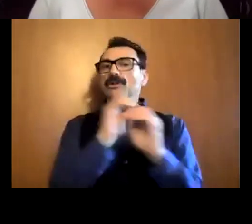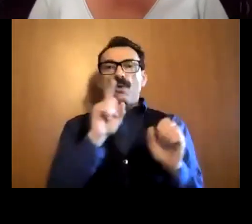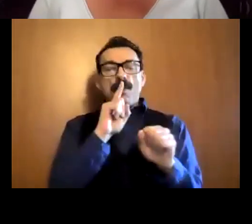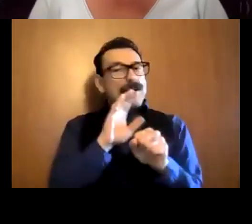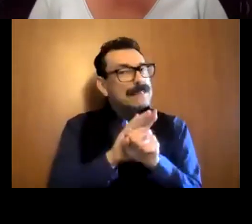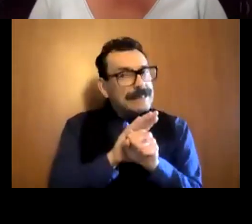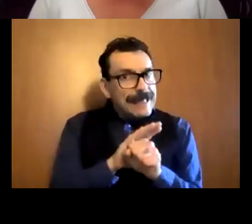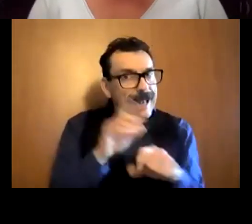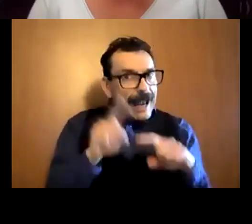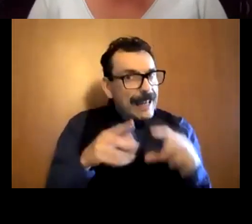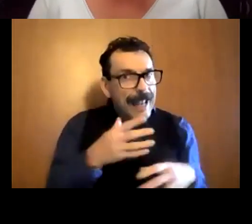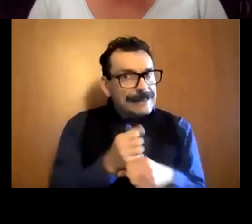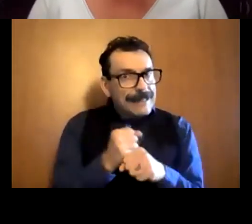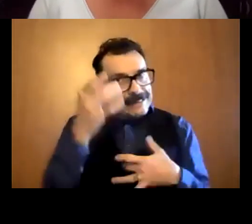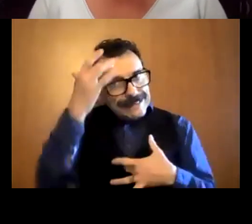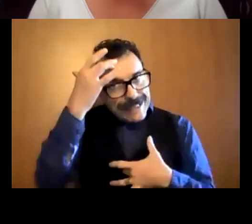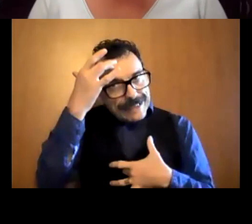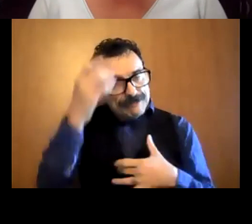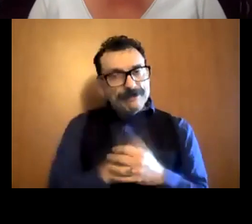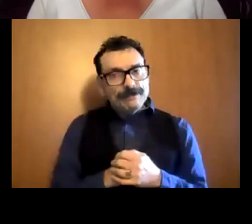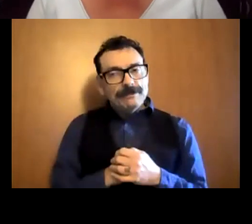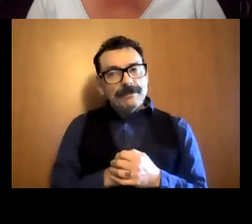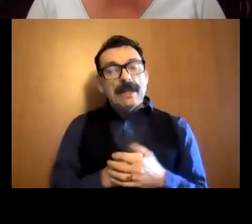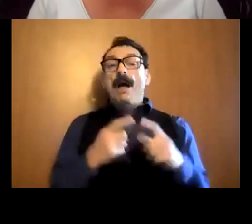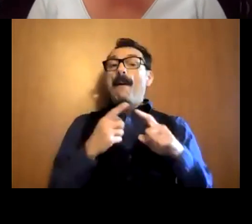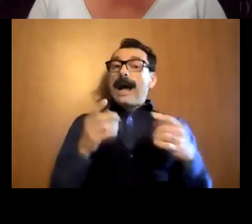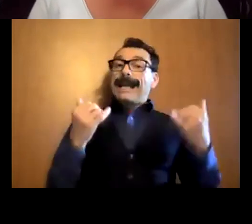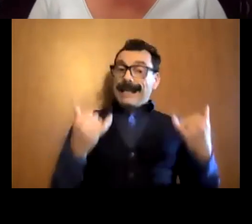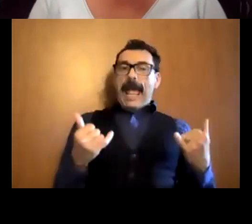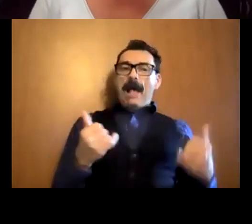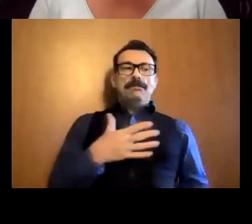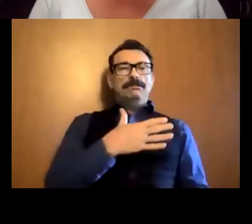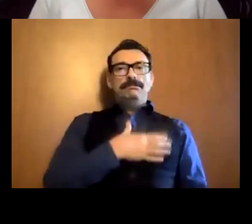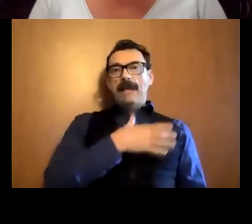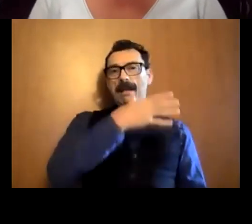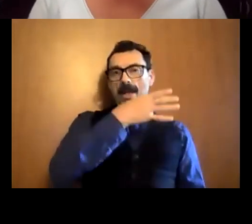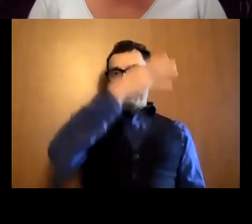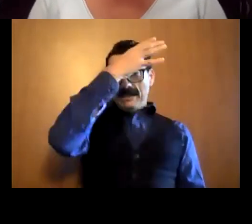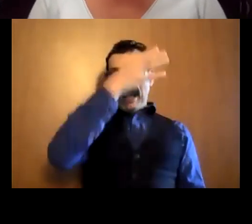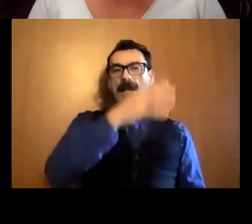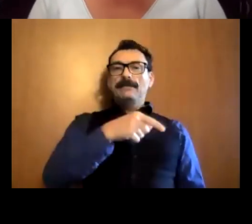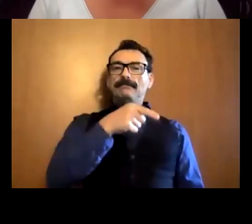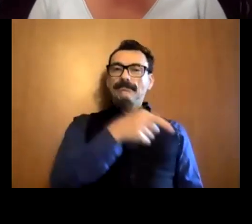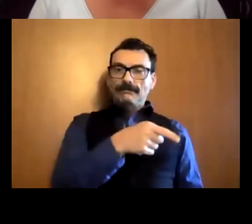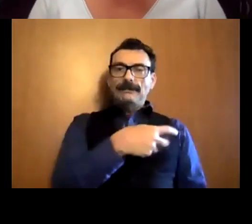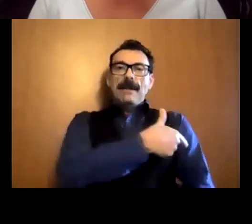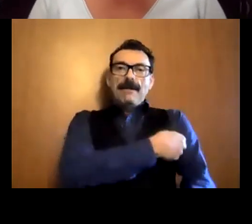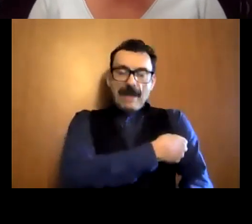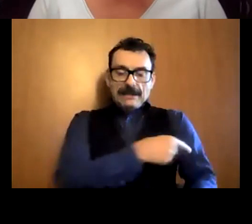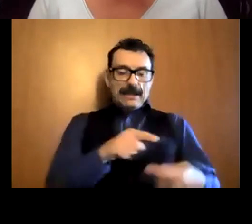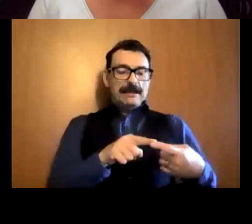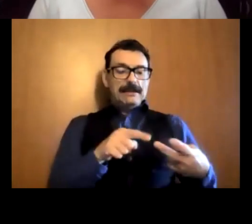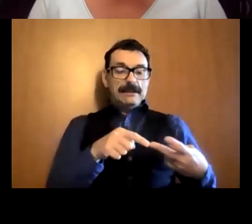conduct myself as such. That said, now that my parents are vaccinated, I'm vaccinated, I have 2 small children at